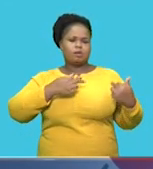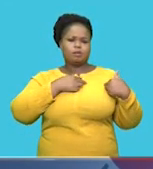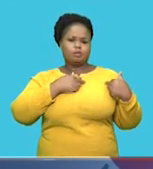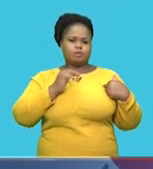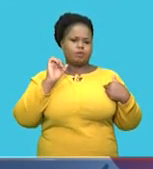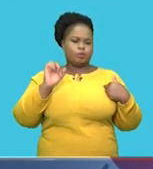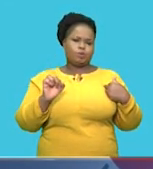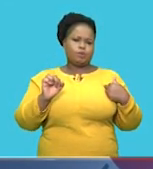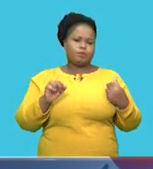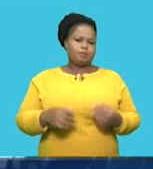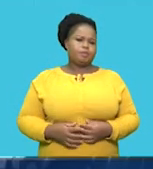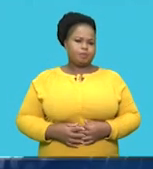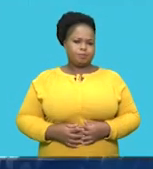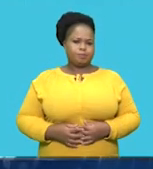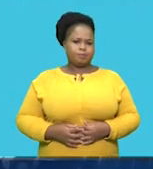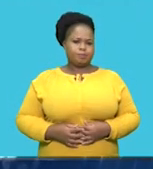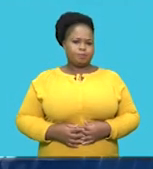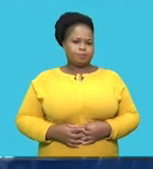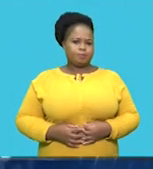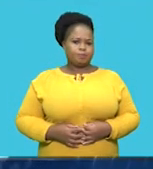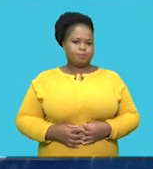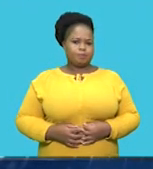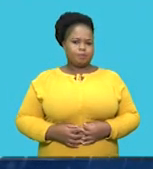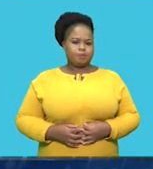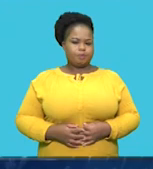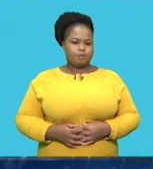kantoro e papalang ka phethagalo.